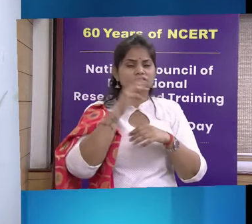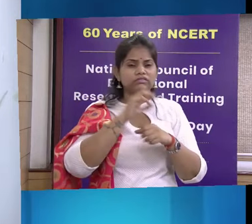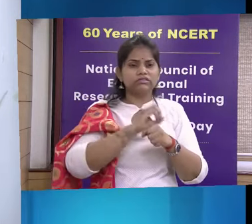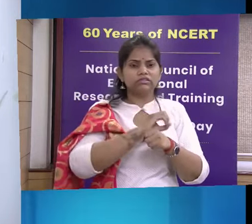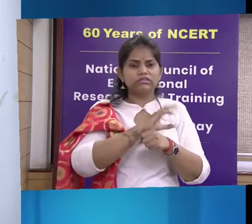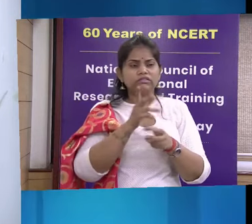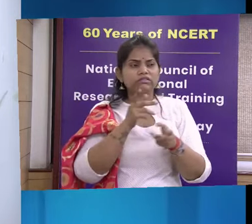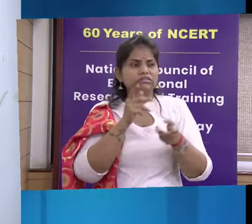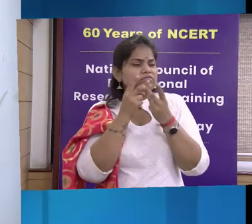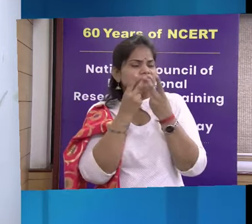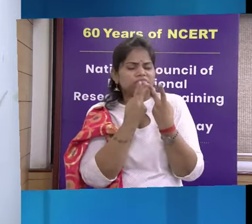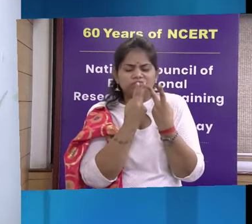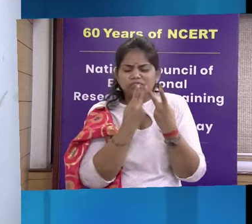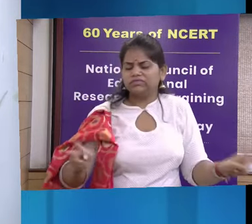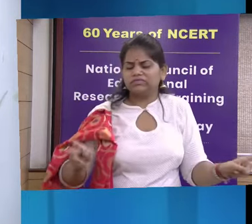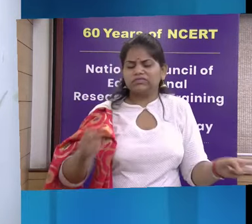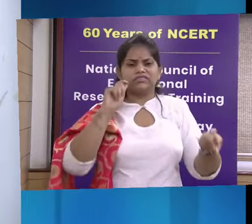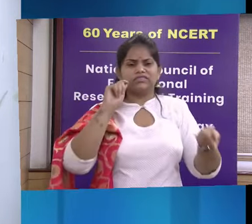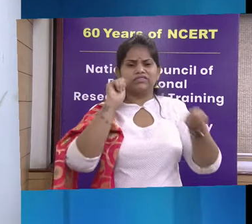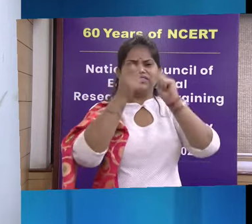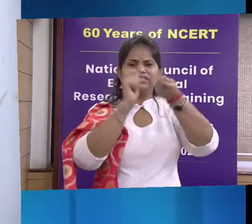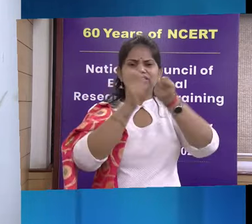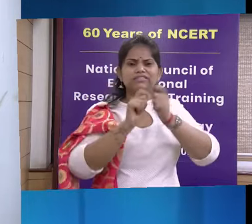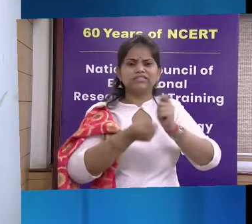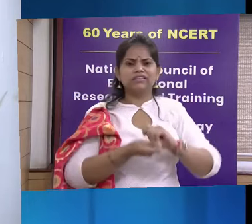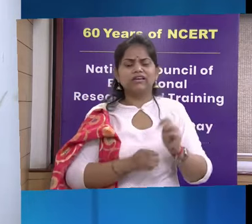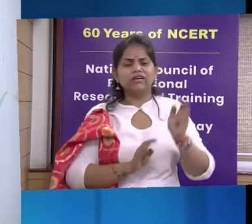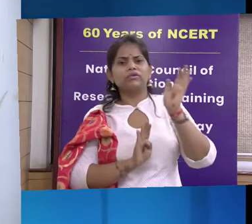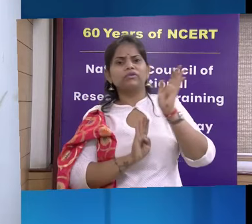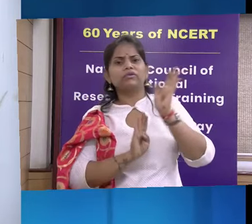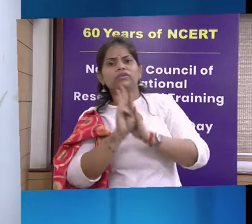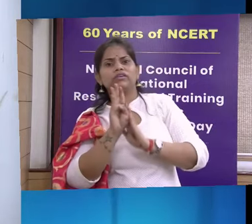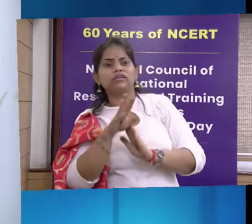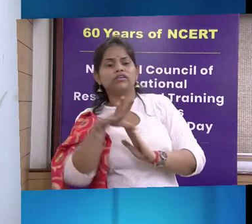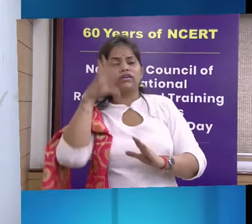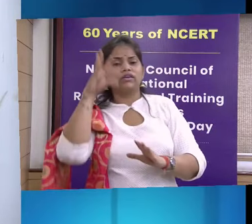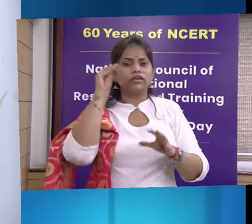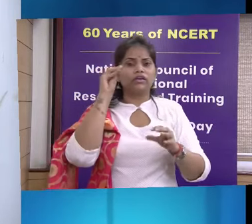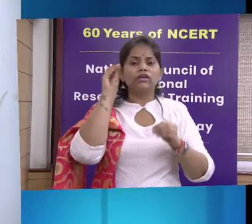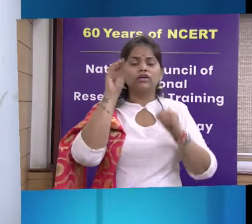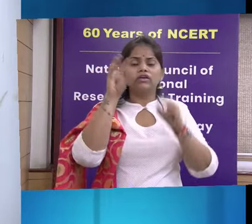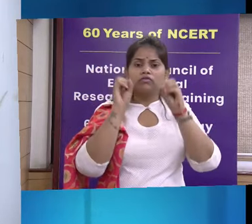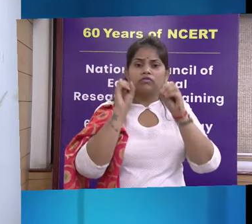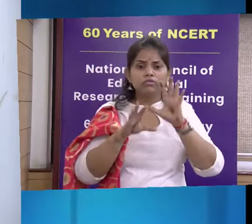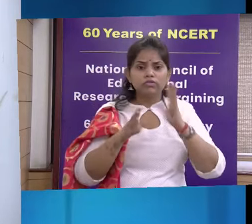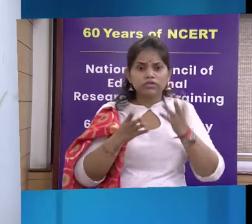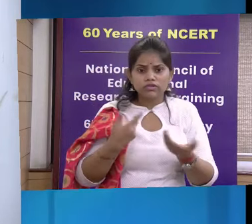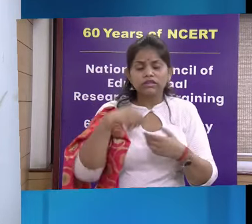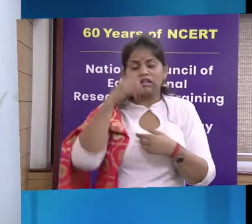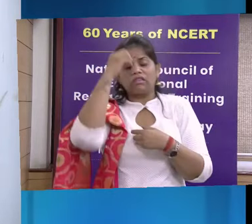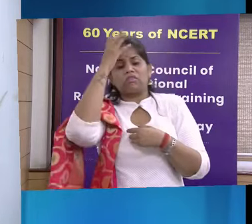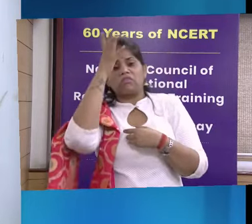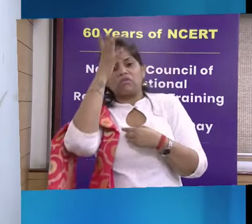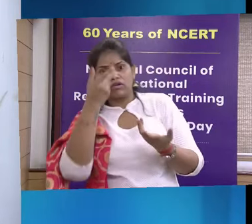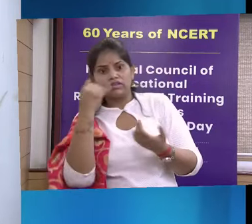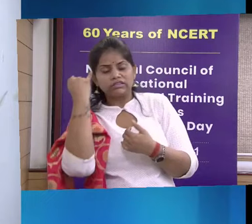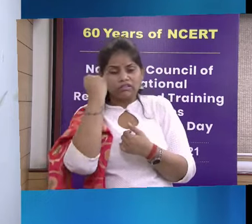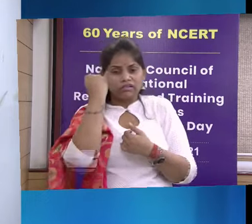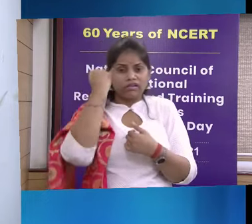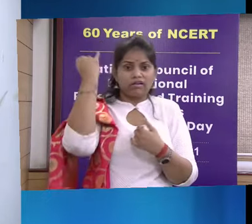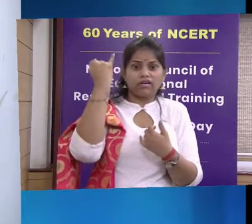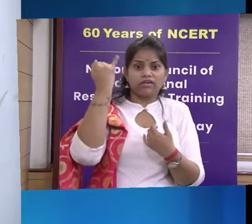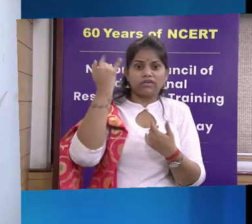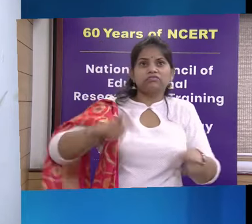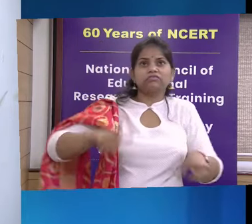changes and outgrowth in terms of information and knowledge, leading to the idea of